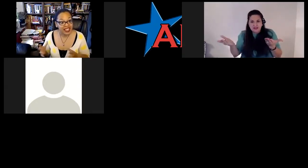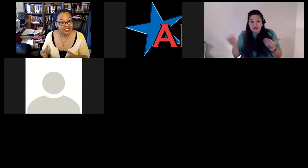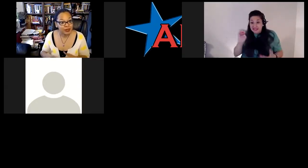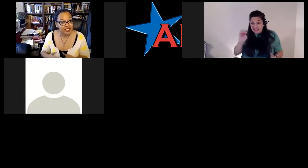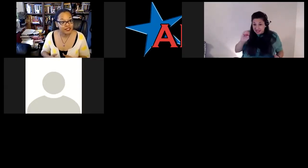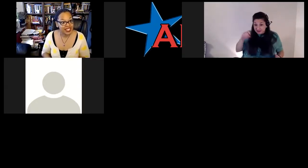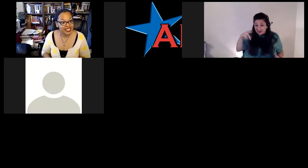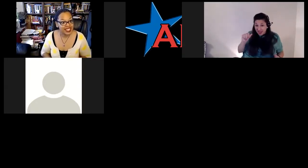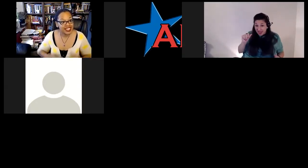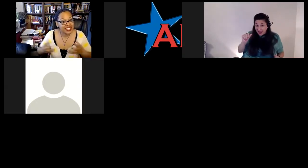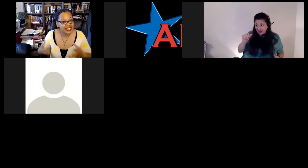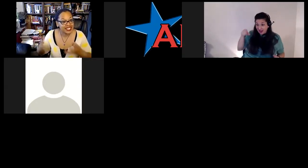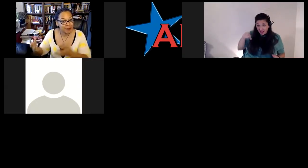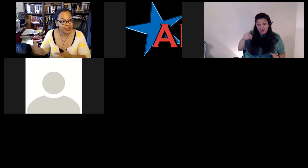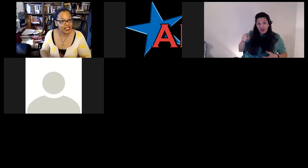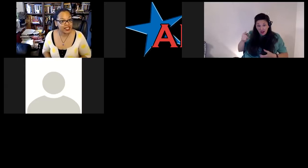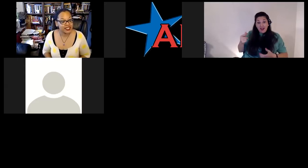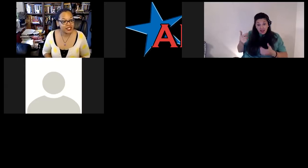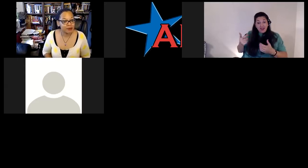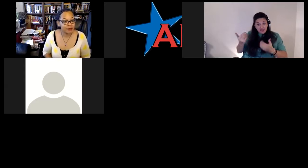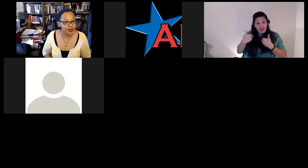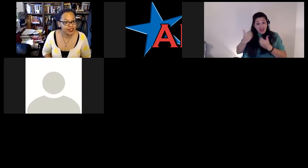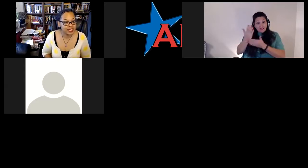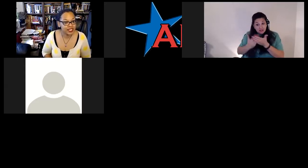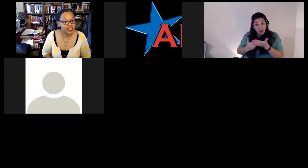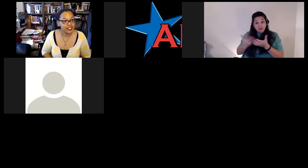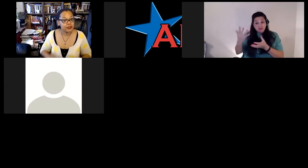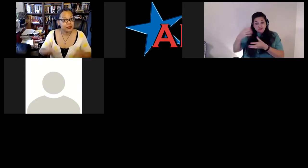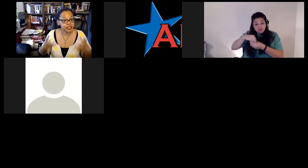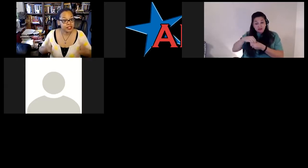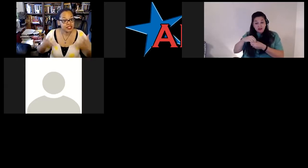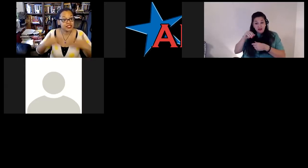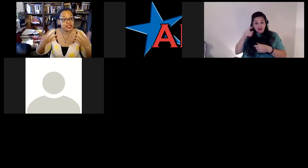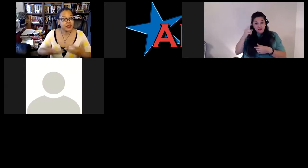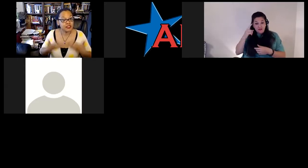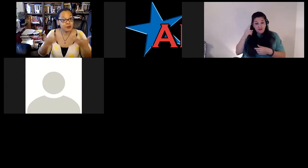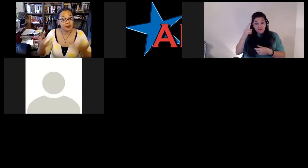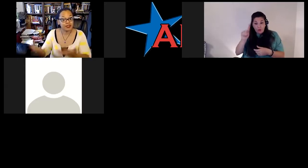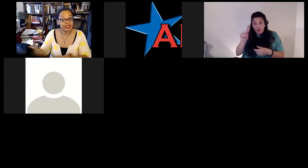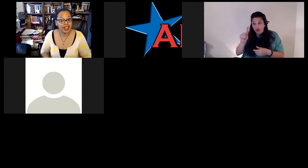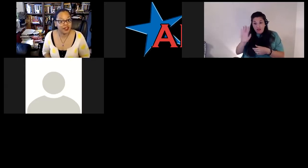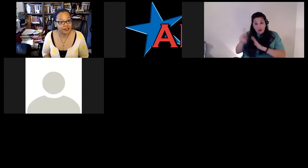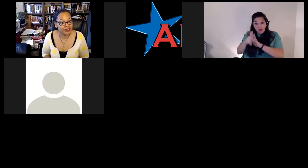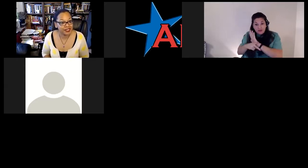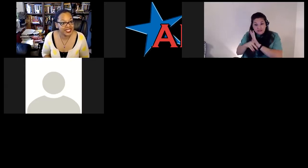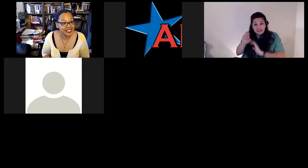an aspect of the ADA in the EPA's policy because it is important to have